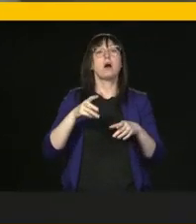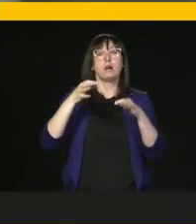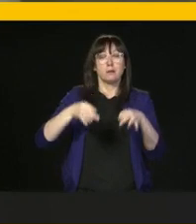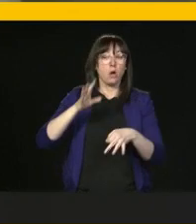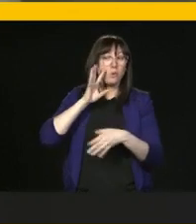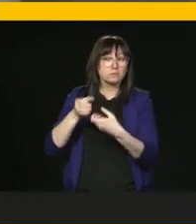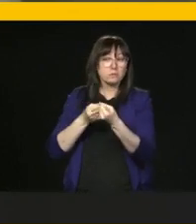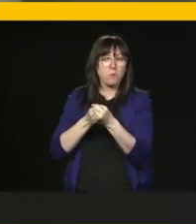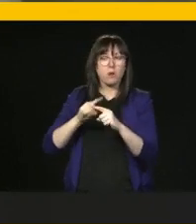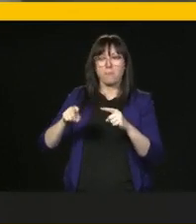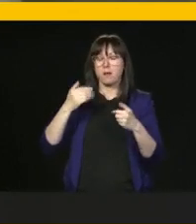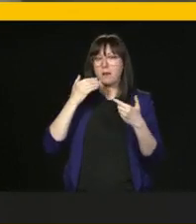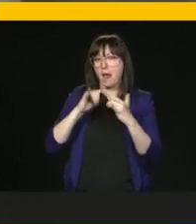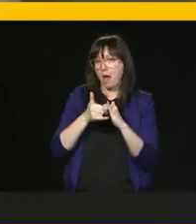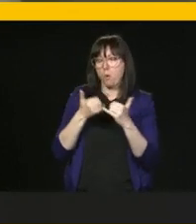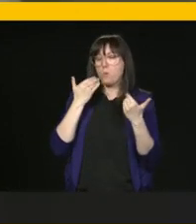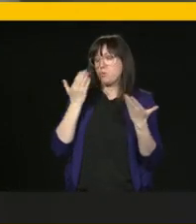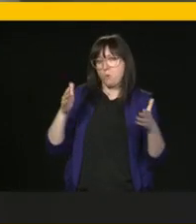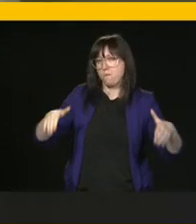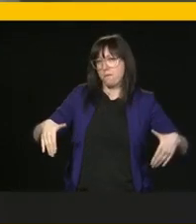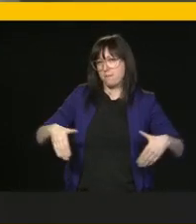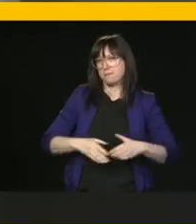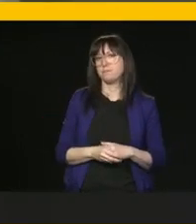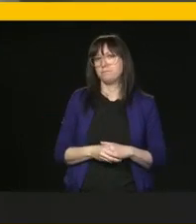Merci. Et j'aurais une question pour